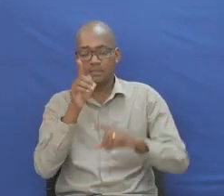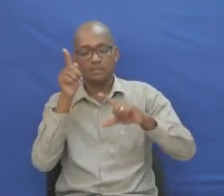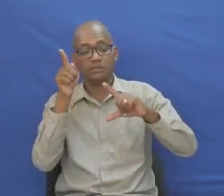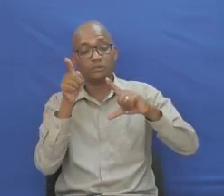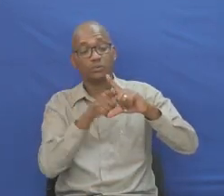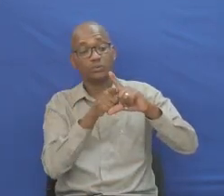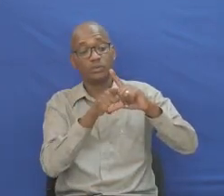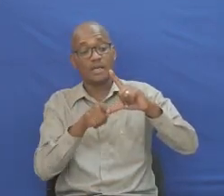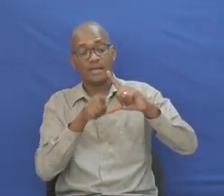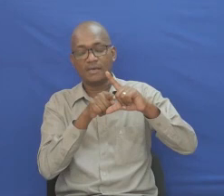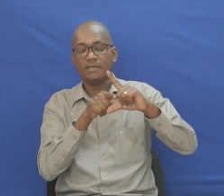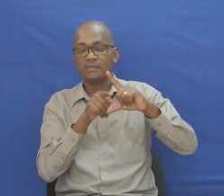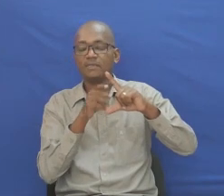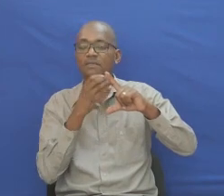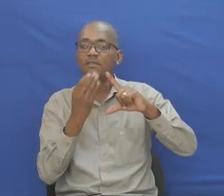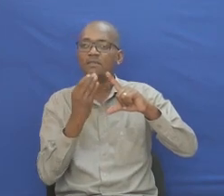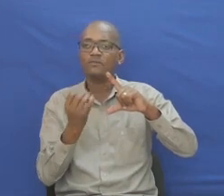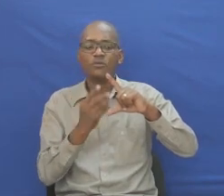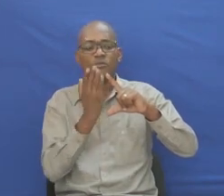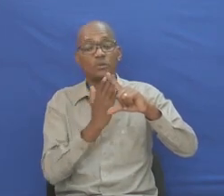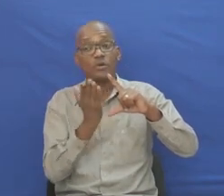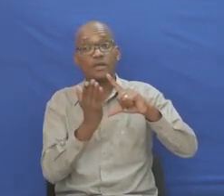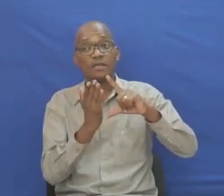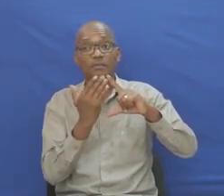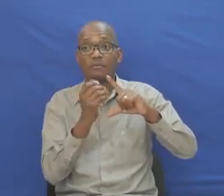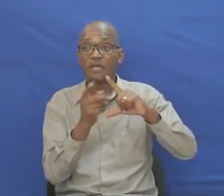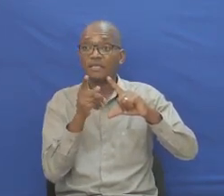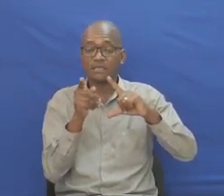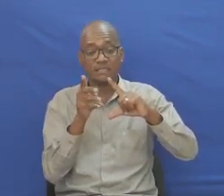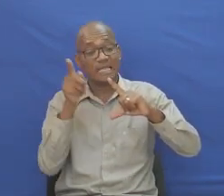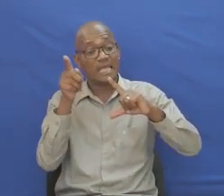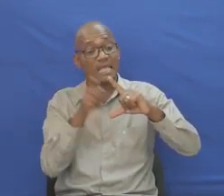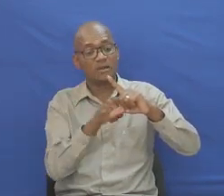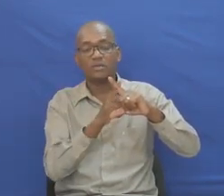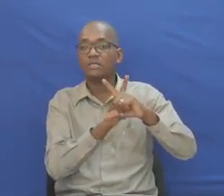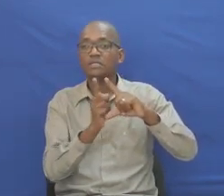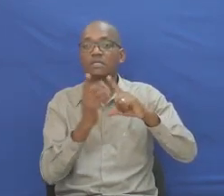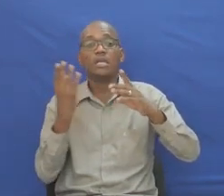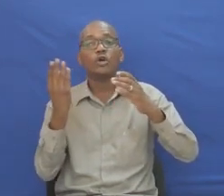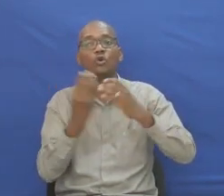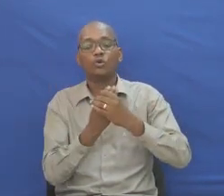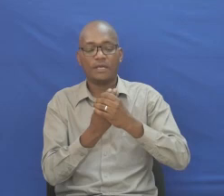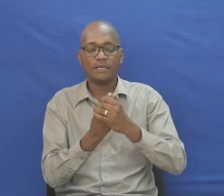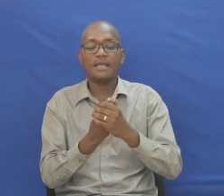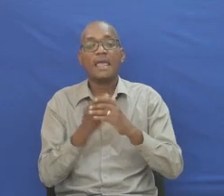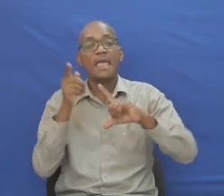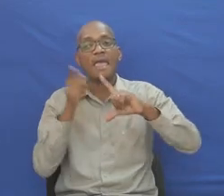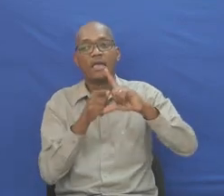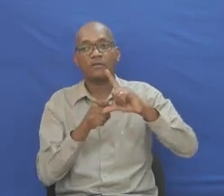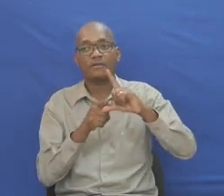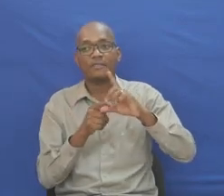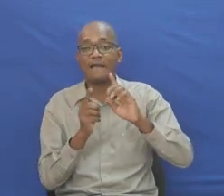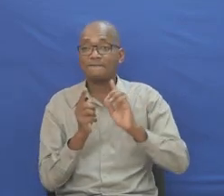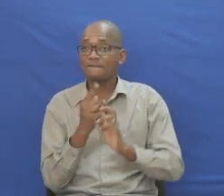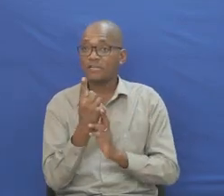which intersect somewhere, that angle it is known as included angle. So, for example, you have the first line in this one, and the second line in this